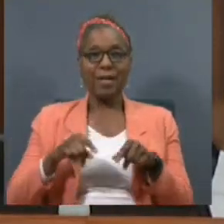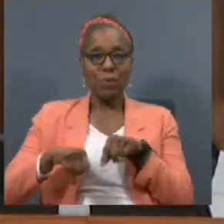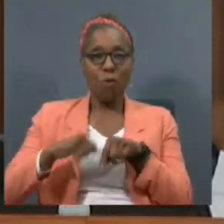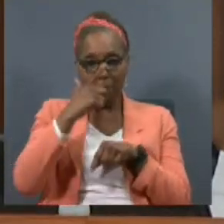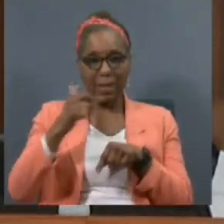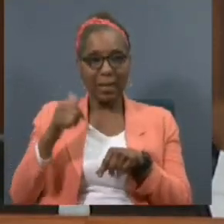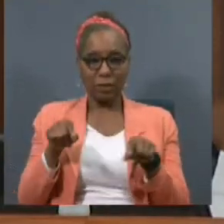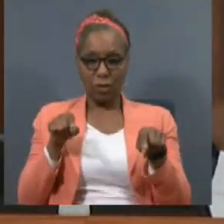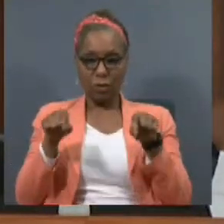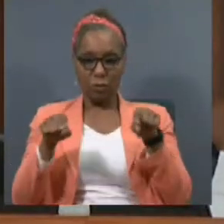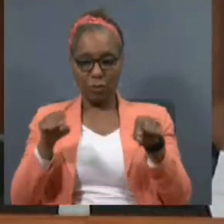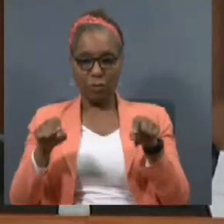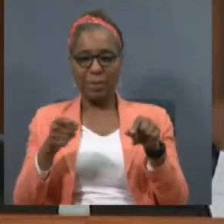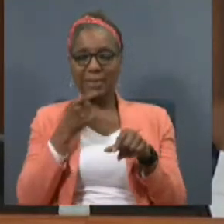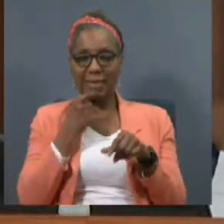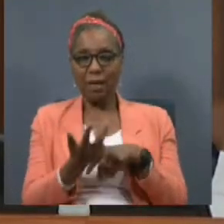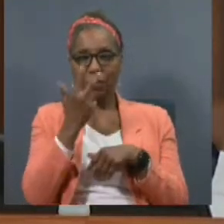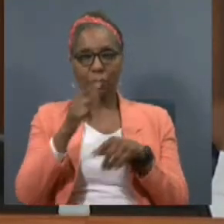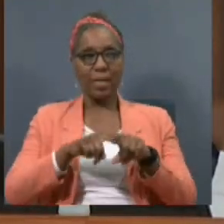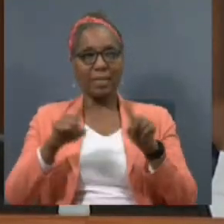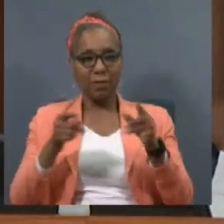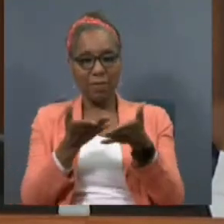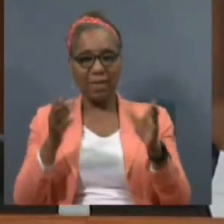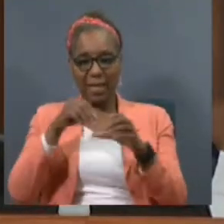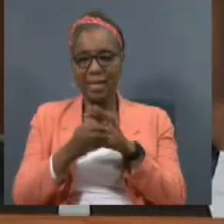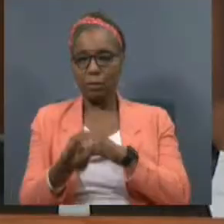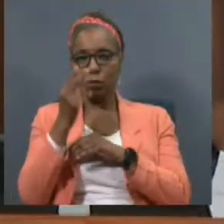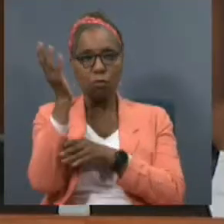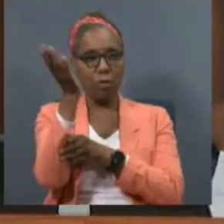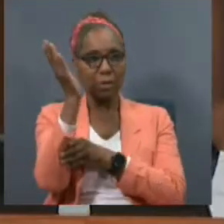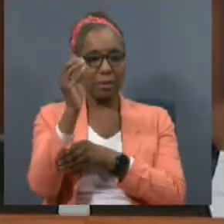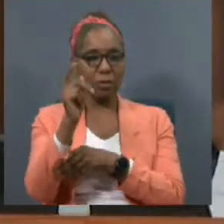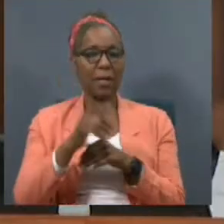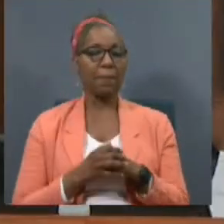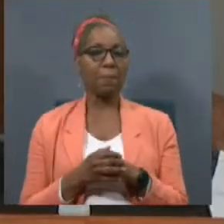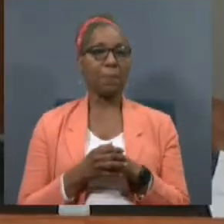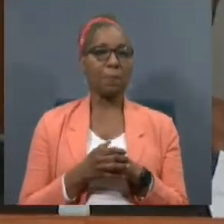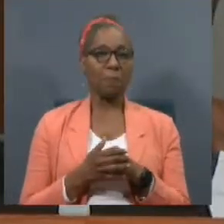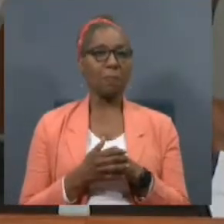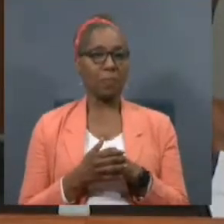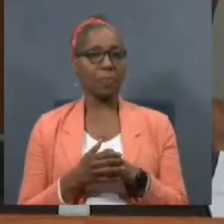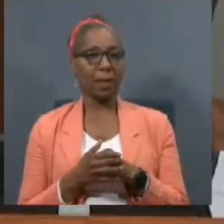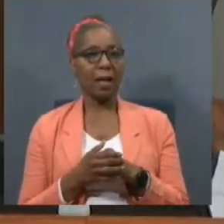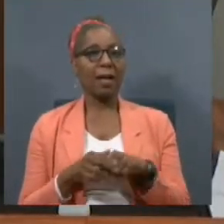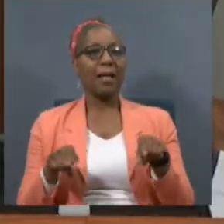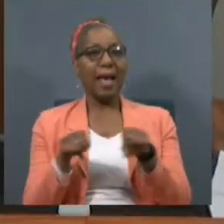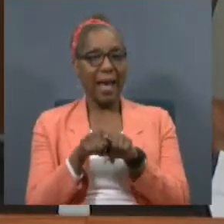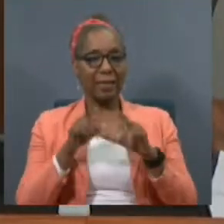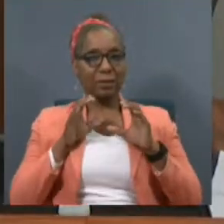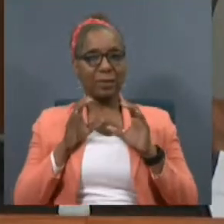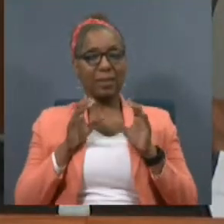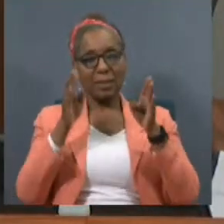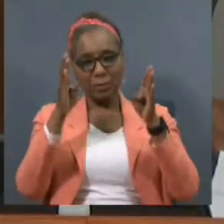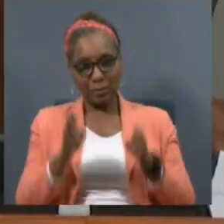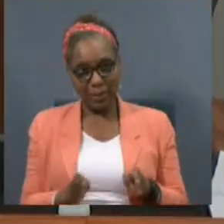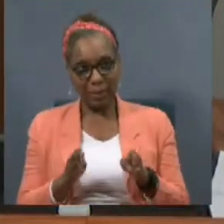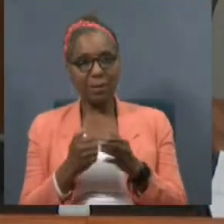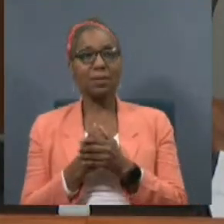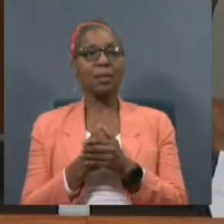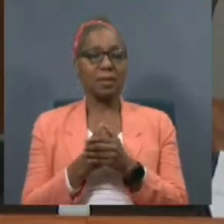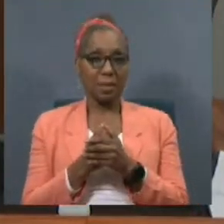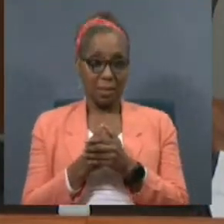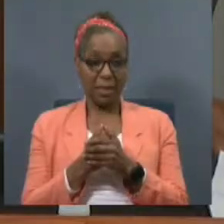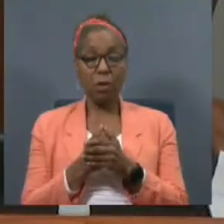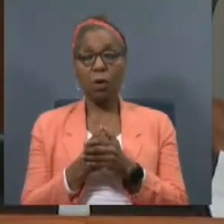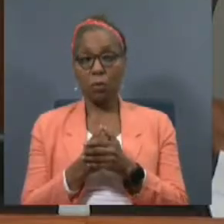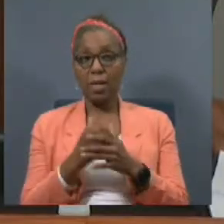the two of you said three different things in two presentations. I'm not trying to bust your chops here, but as a citizen who's been on the receiving impact of some changes